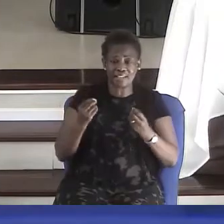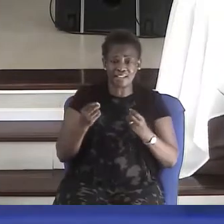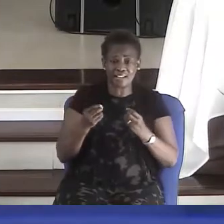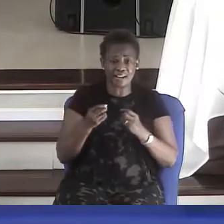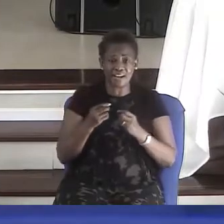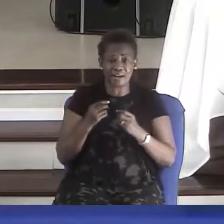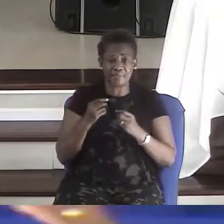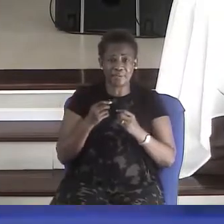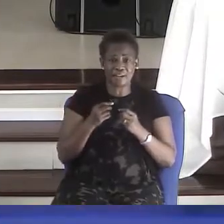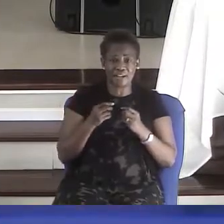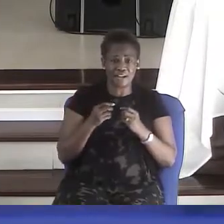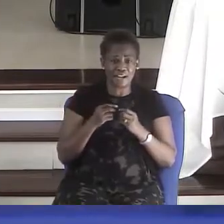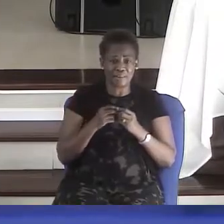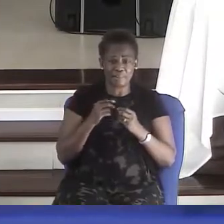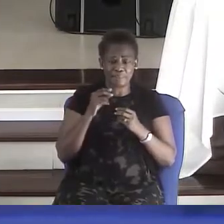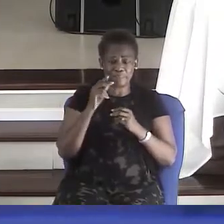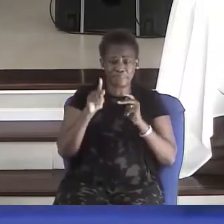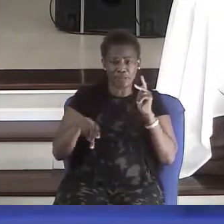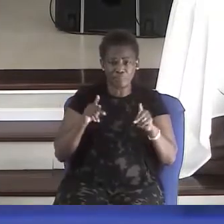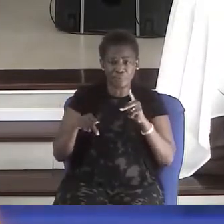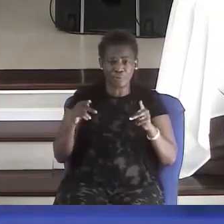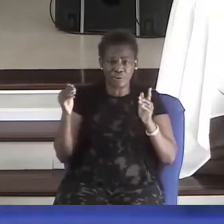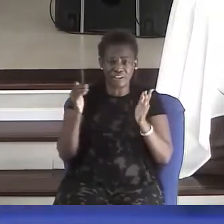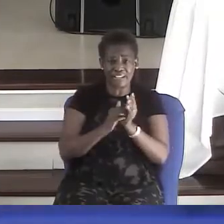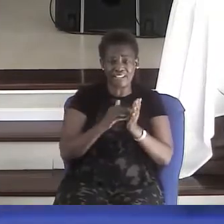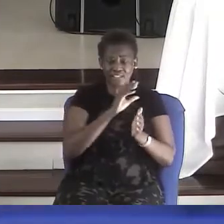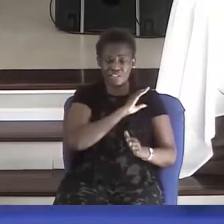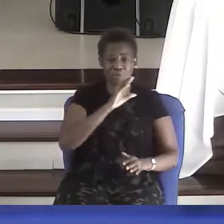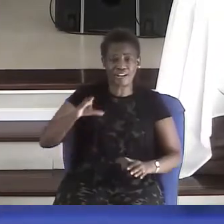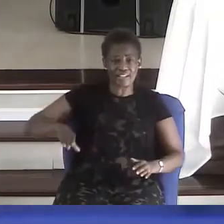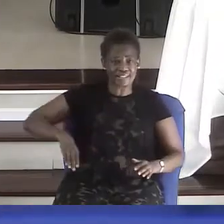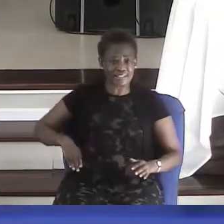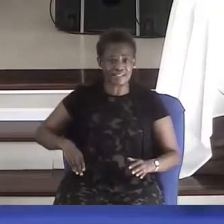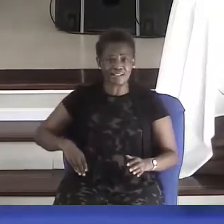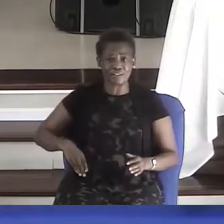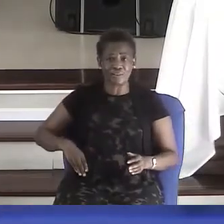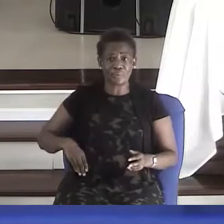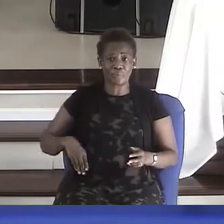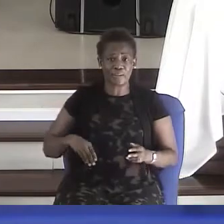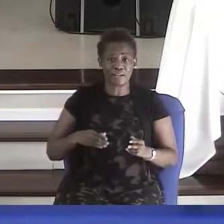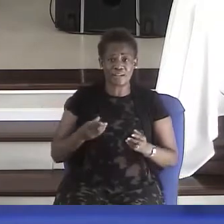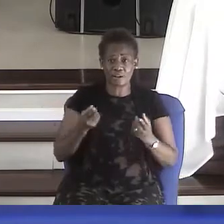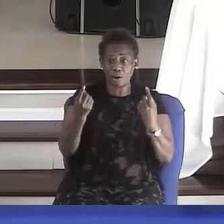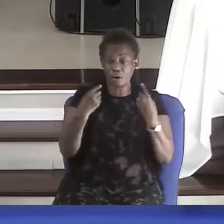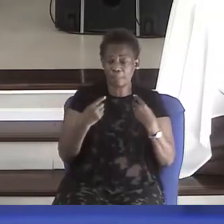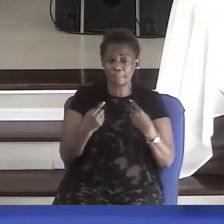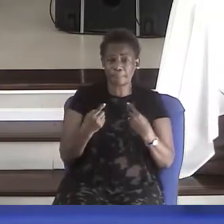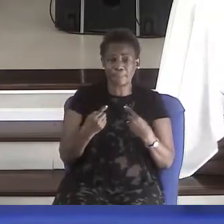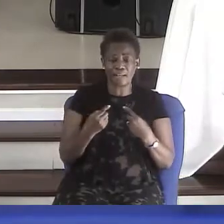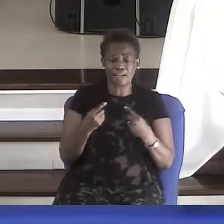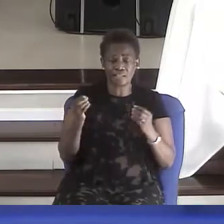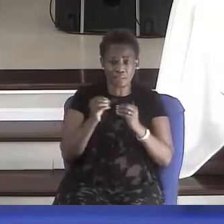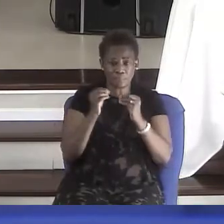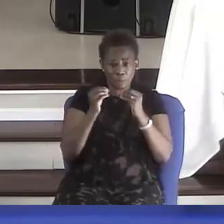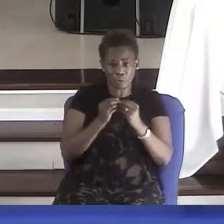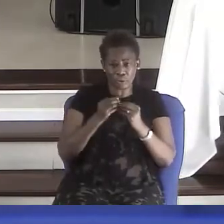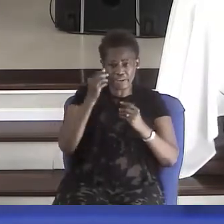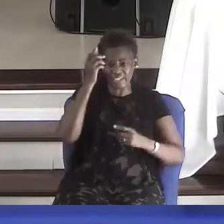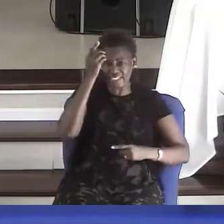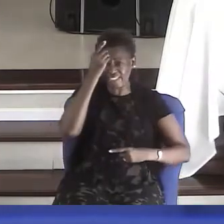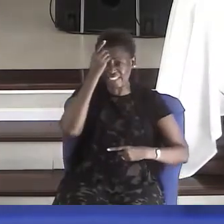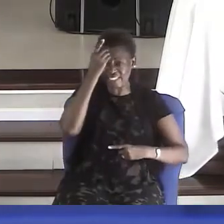be terrible, and some more diseases will come on the scene. Why? In the name of fighting